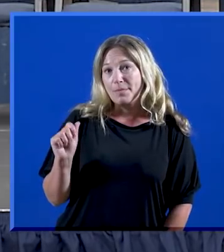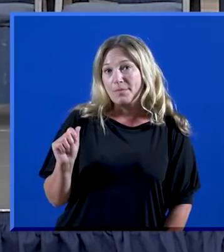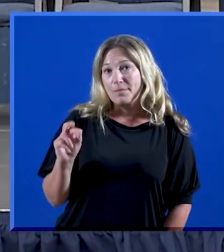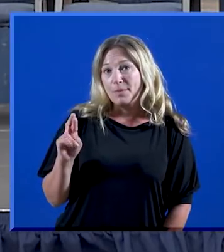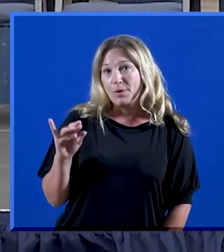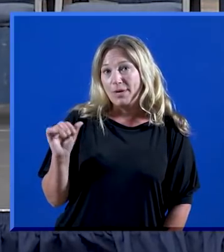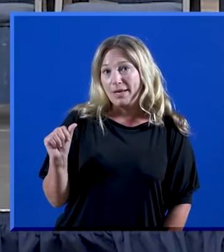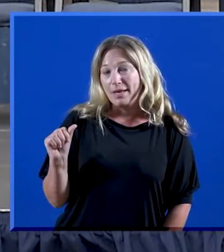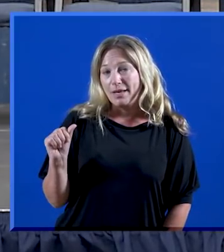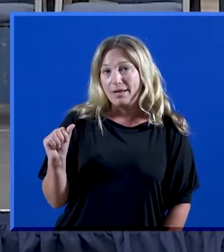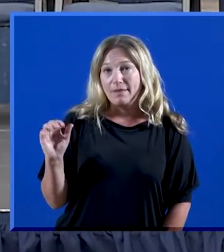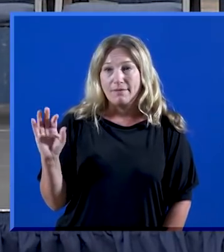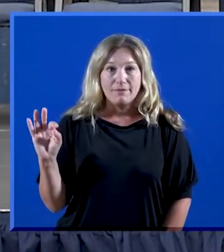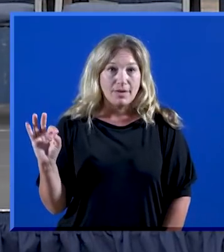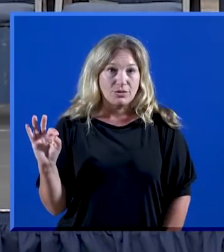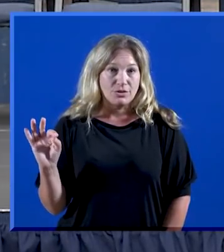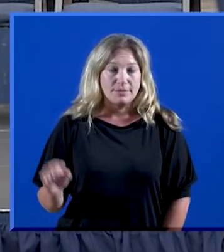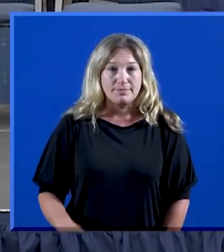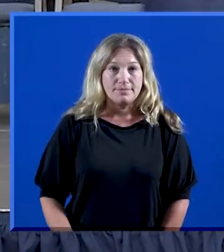Maria Fashion.